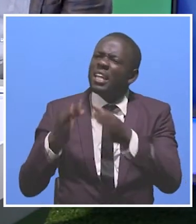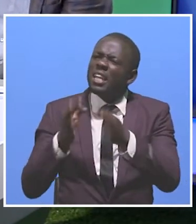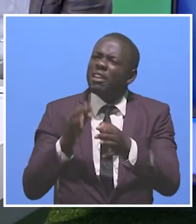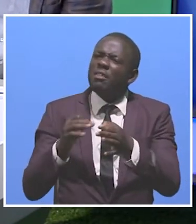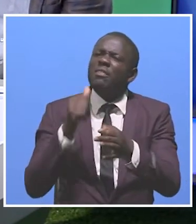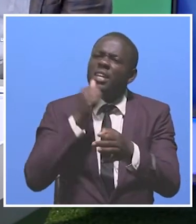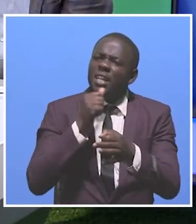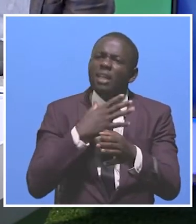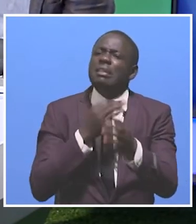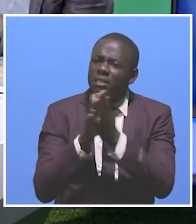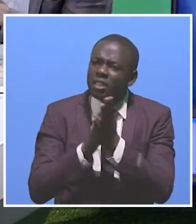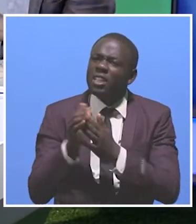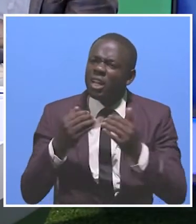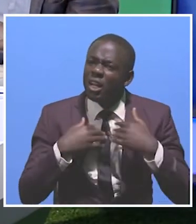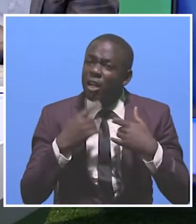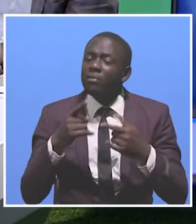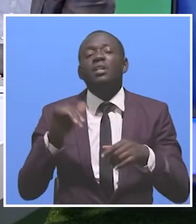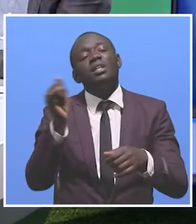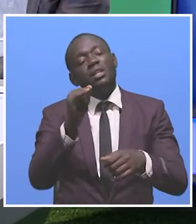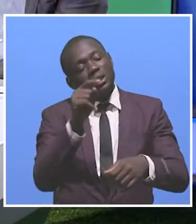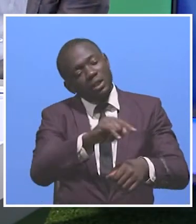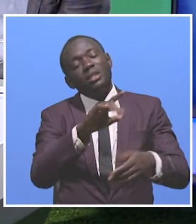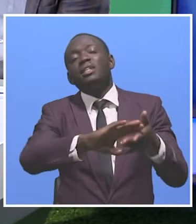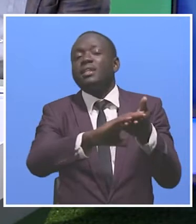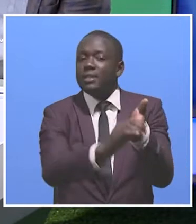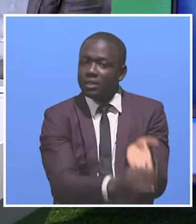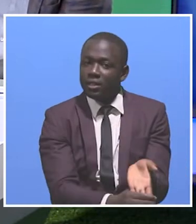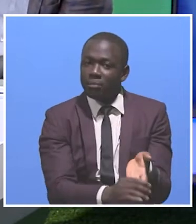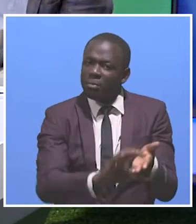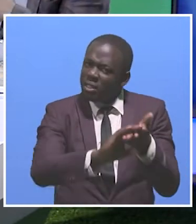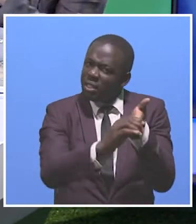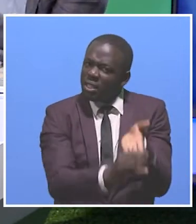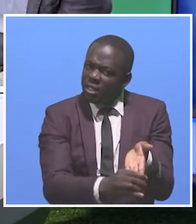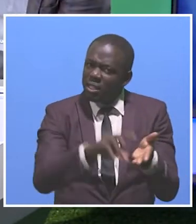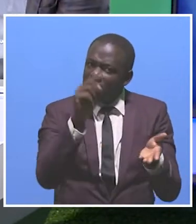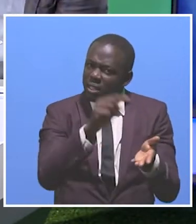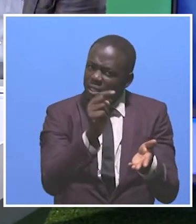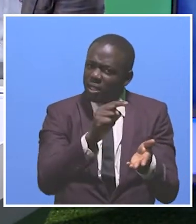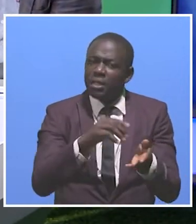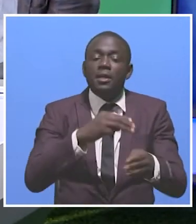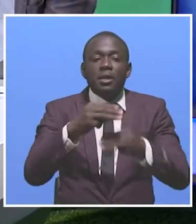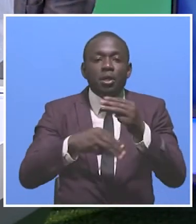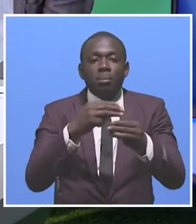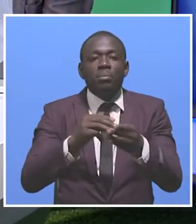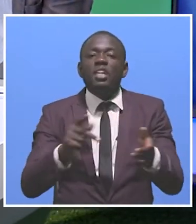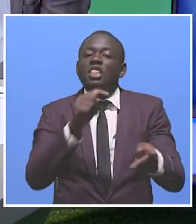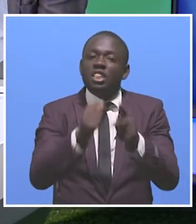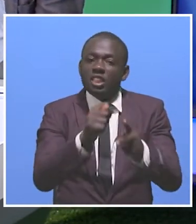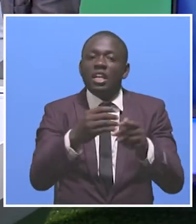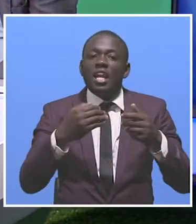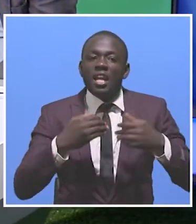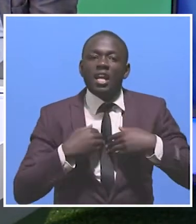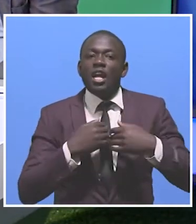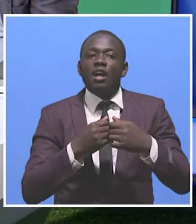defilement. So rape is forceful sexual act by force, and that person should be above the age